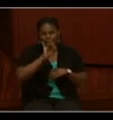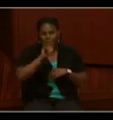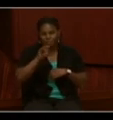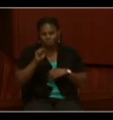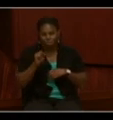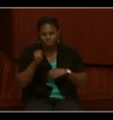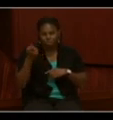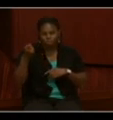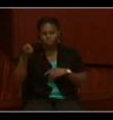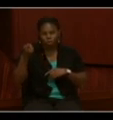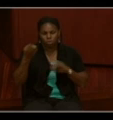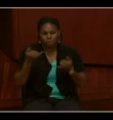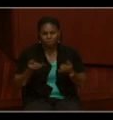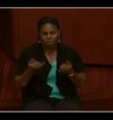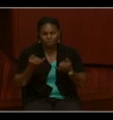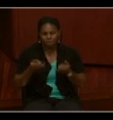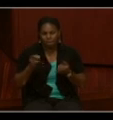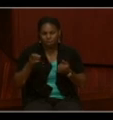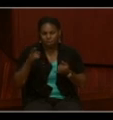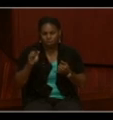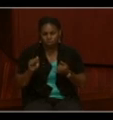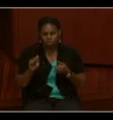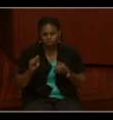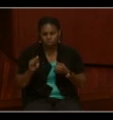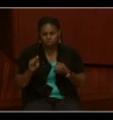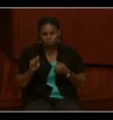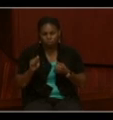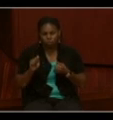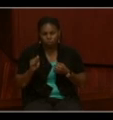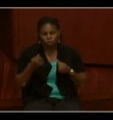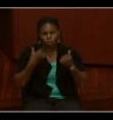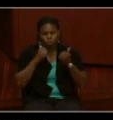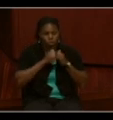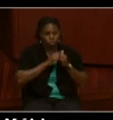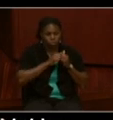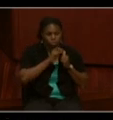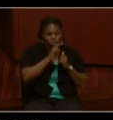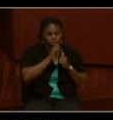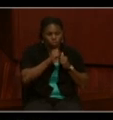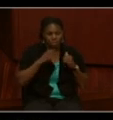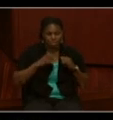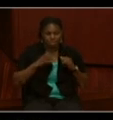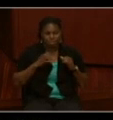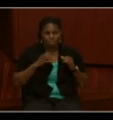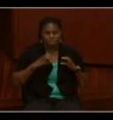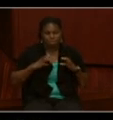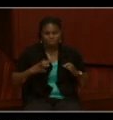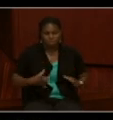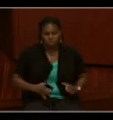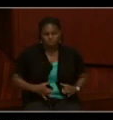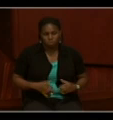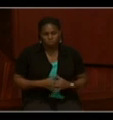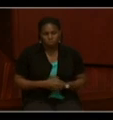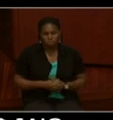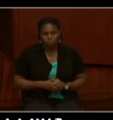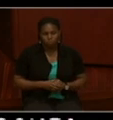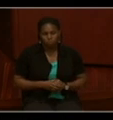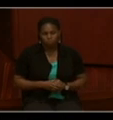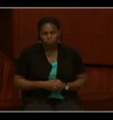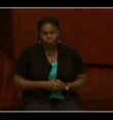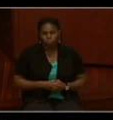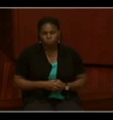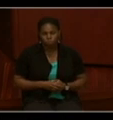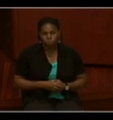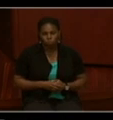of now the National Archives or maybe still remain with the U.S. Citizenship and Immigration Services. Oftentimes, I